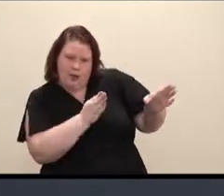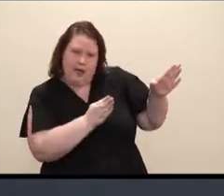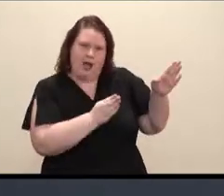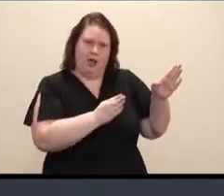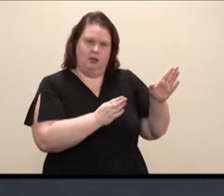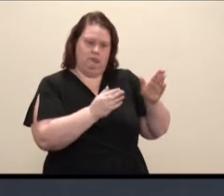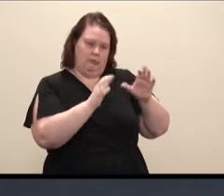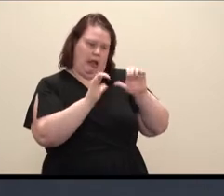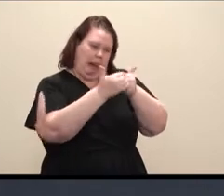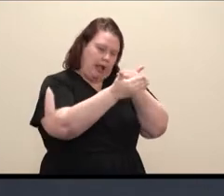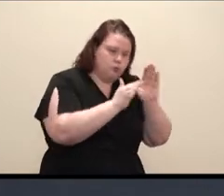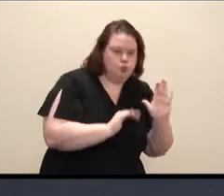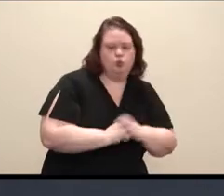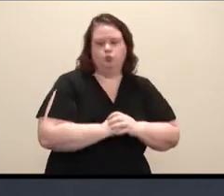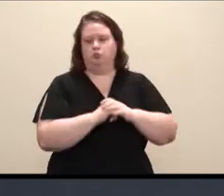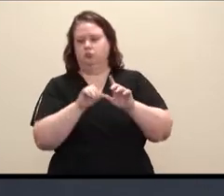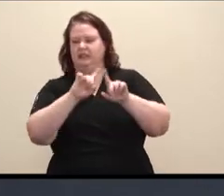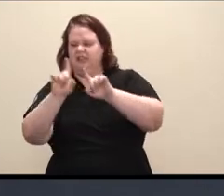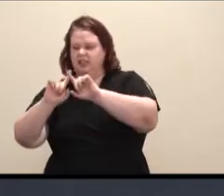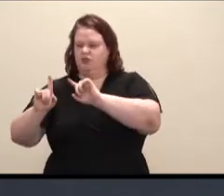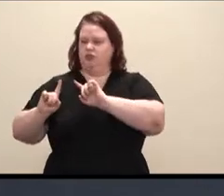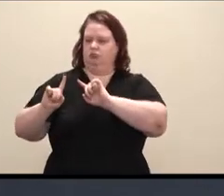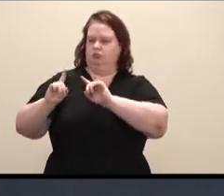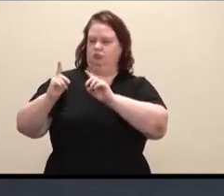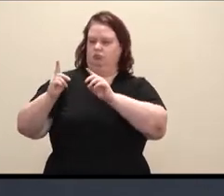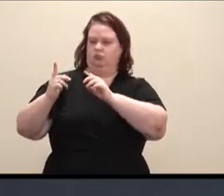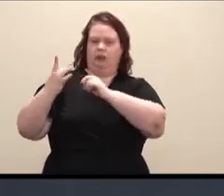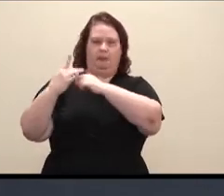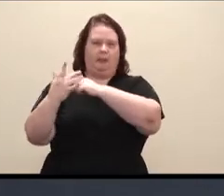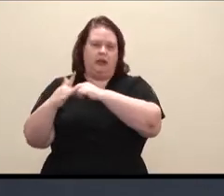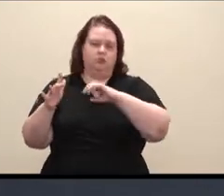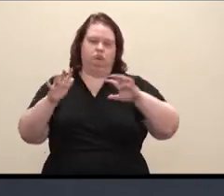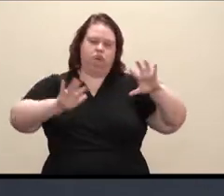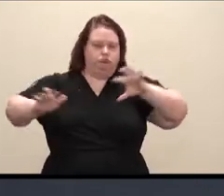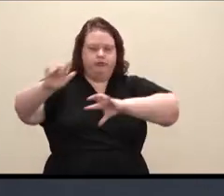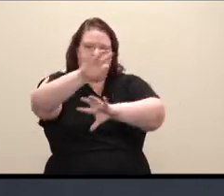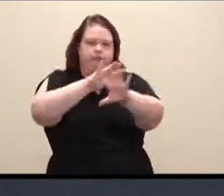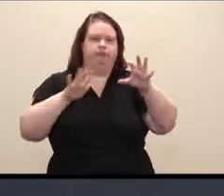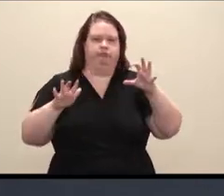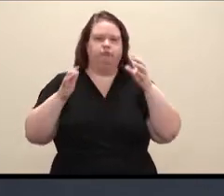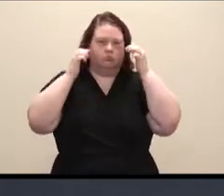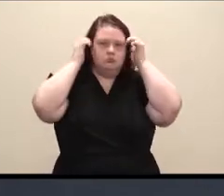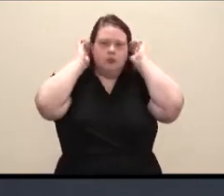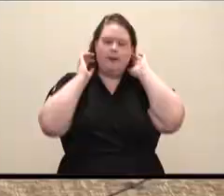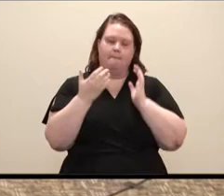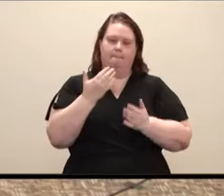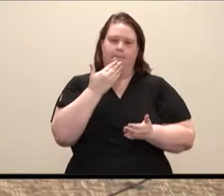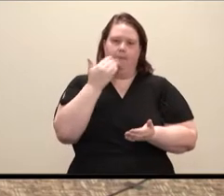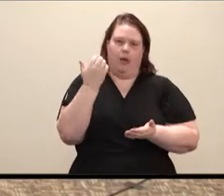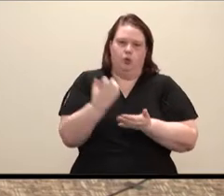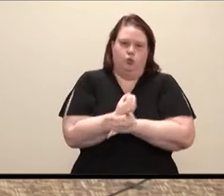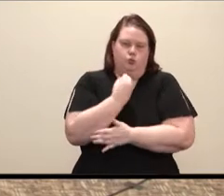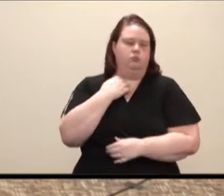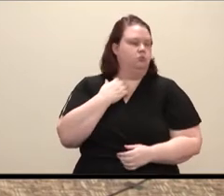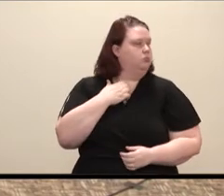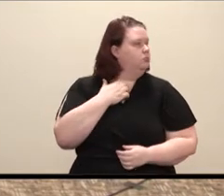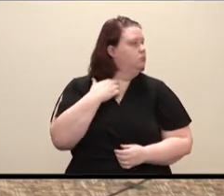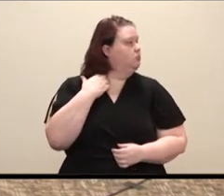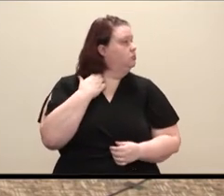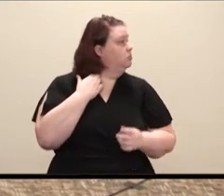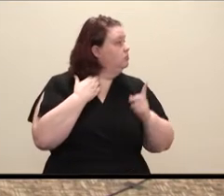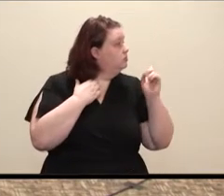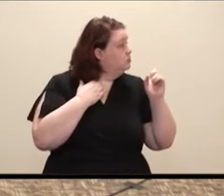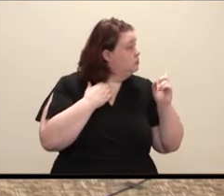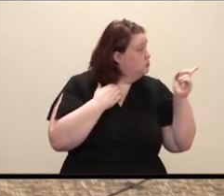And so I'm excited about that. Mrs. Teagle. I